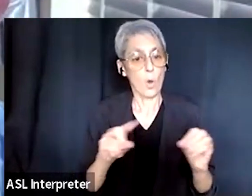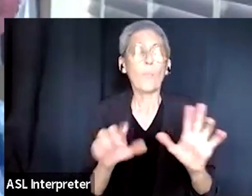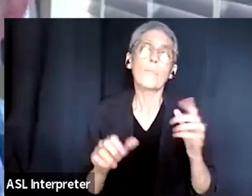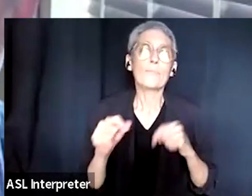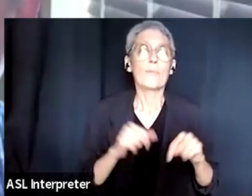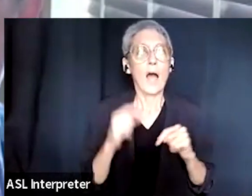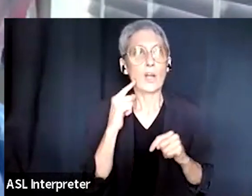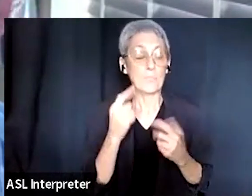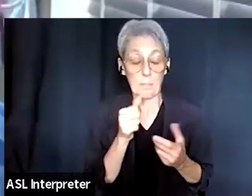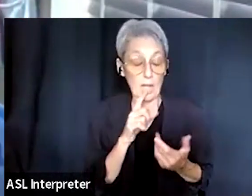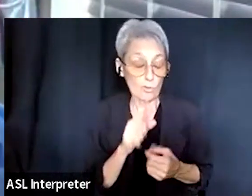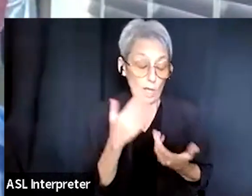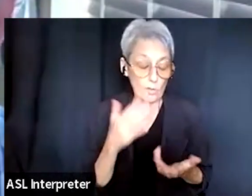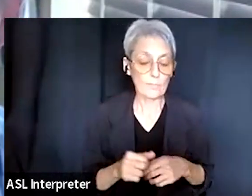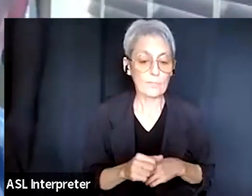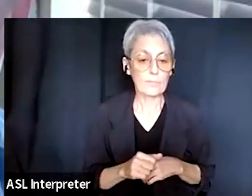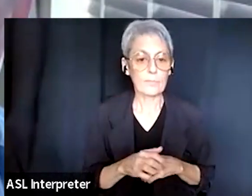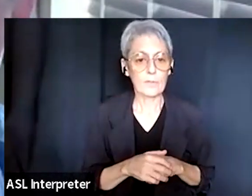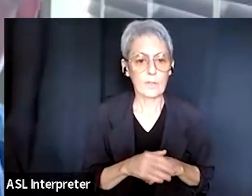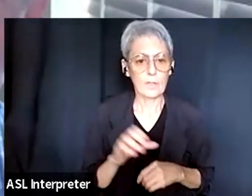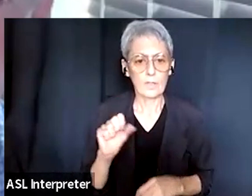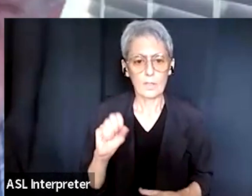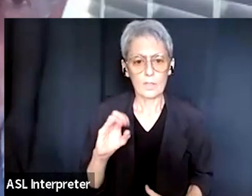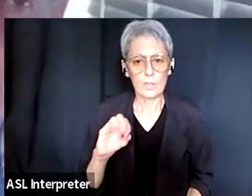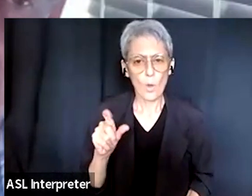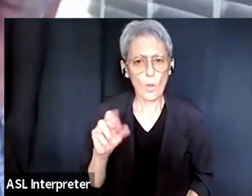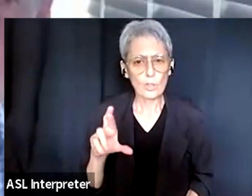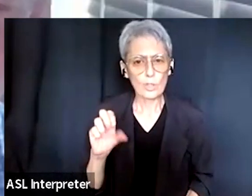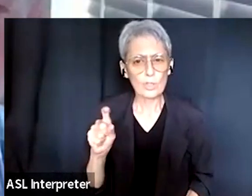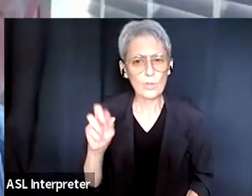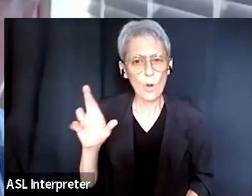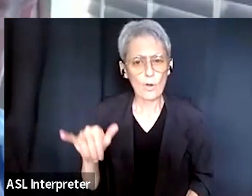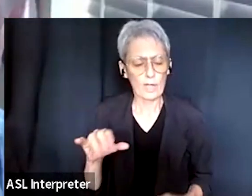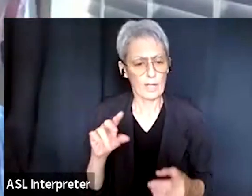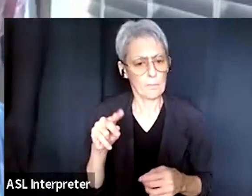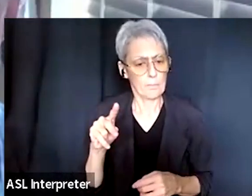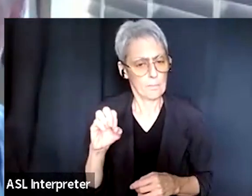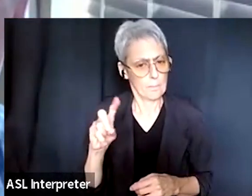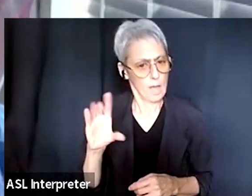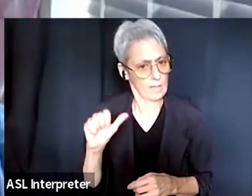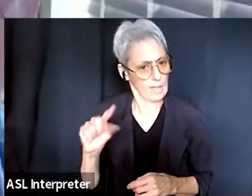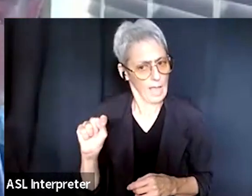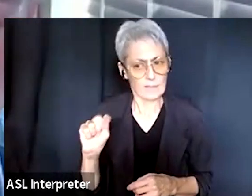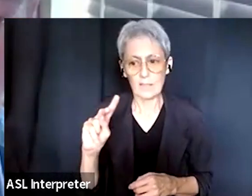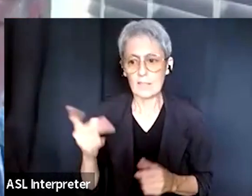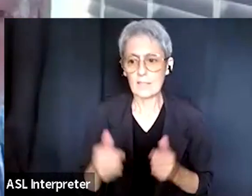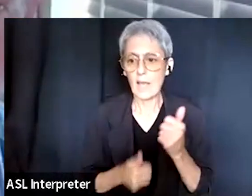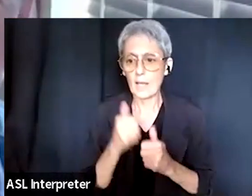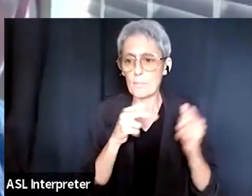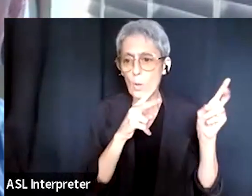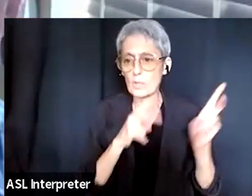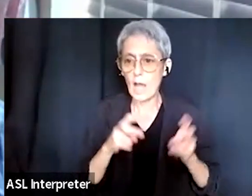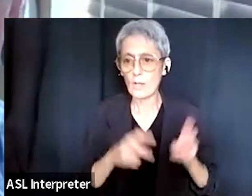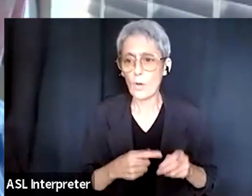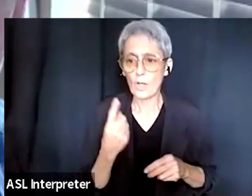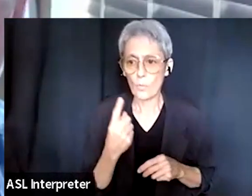that the Soldier Story podcasts were the second most downloaded podcast of all Apple's podcasts at one point in